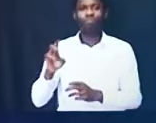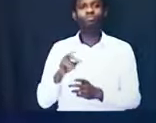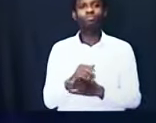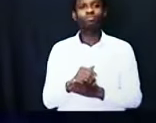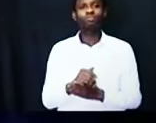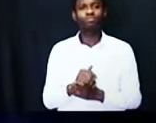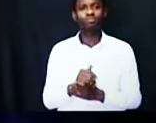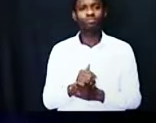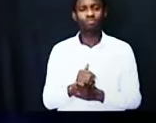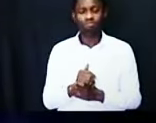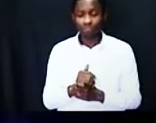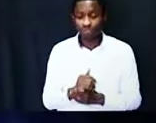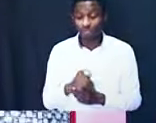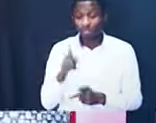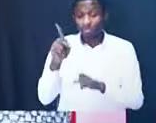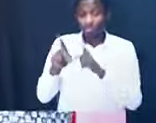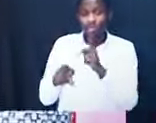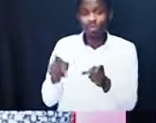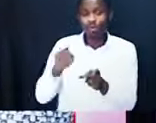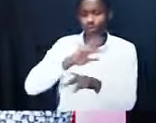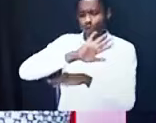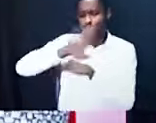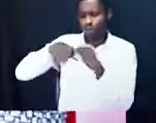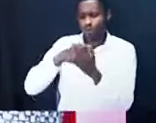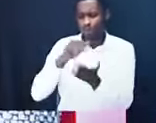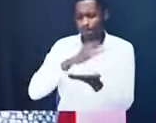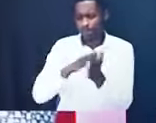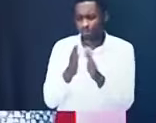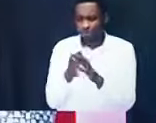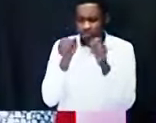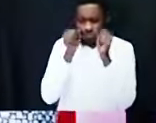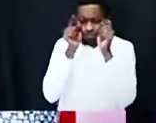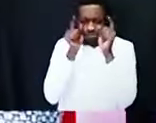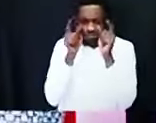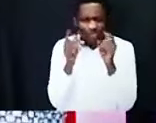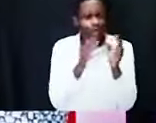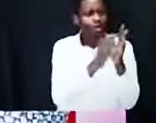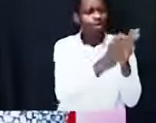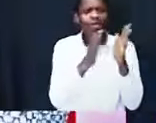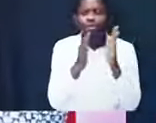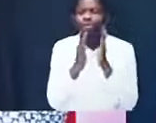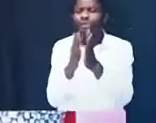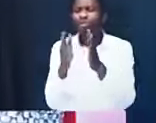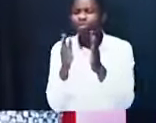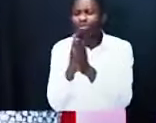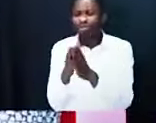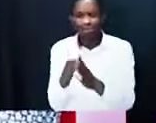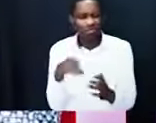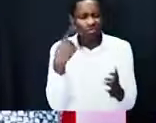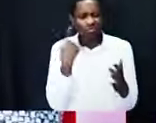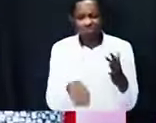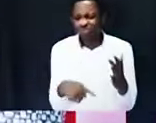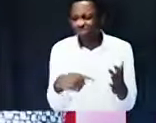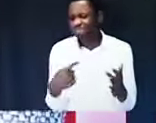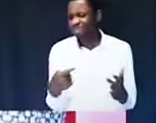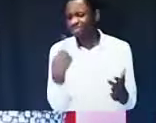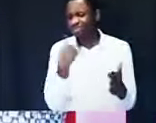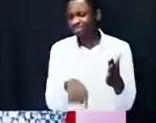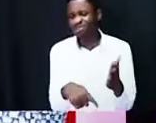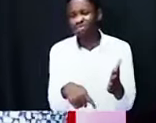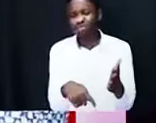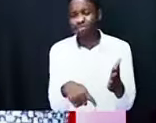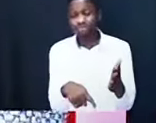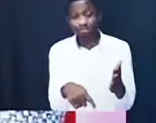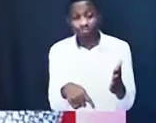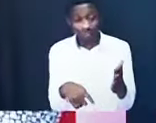The people were all amazed that they asked each other. What is this? What is this? A